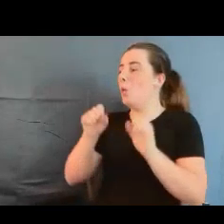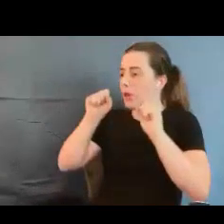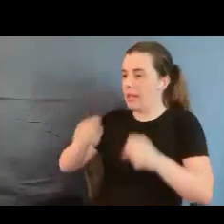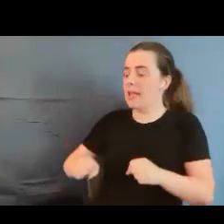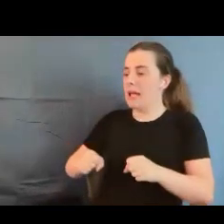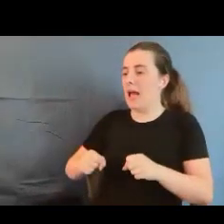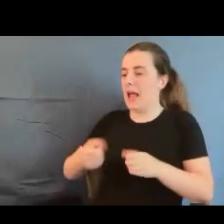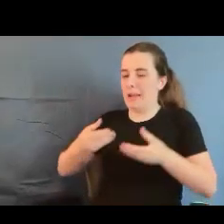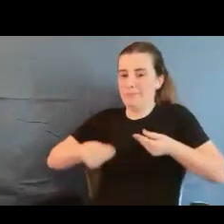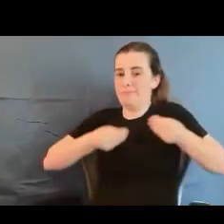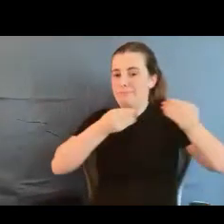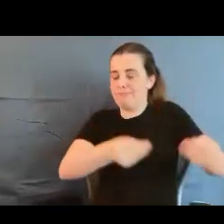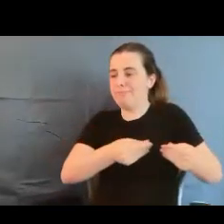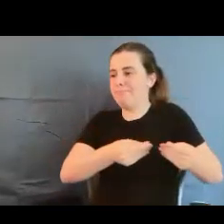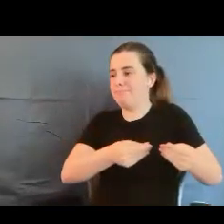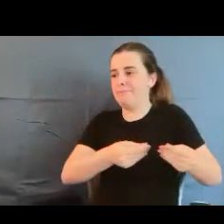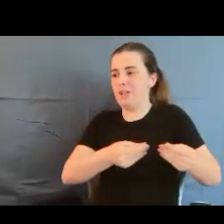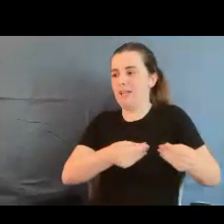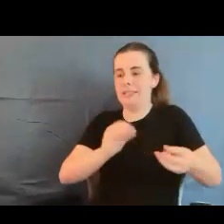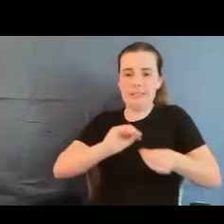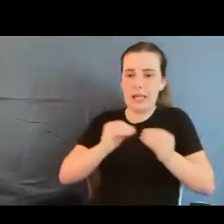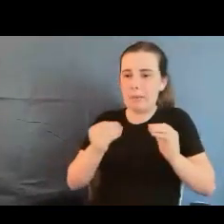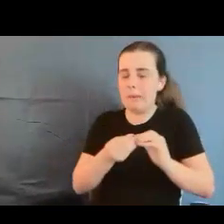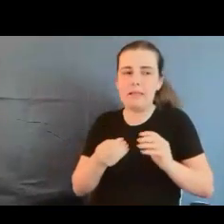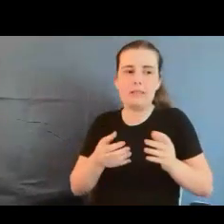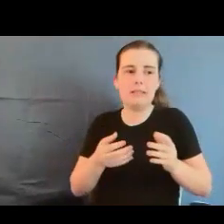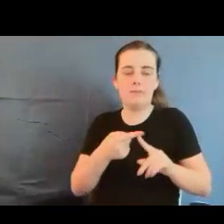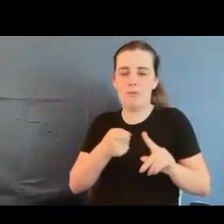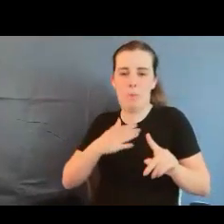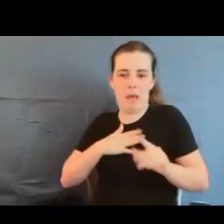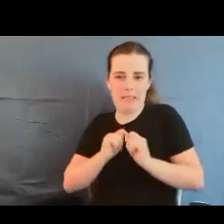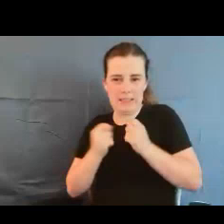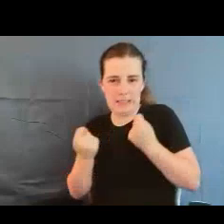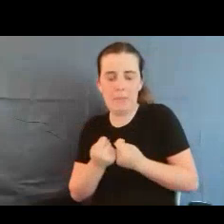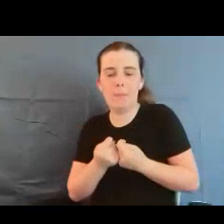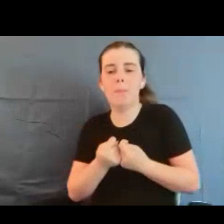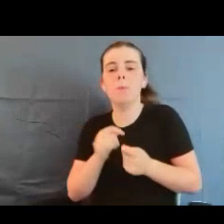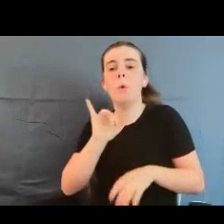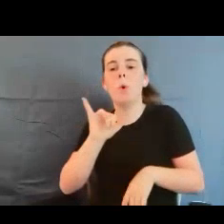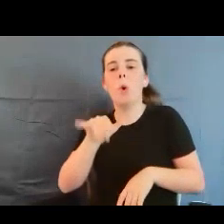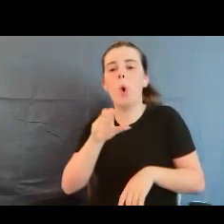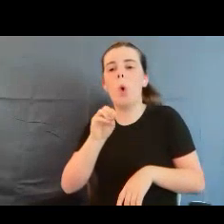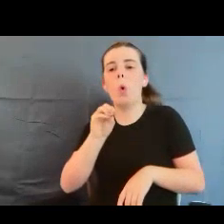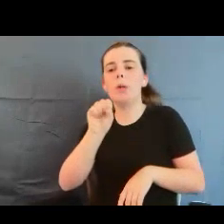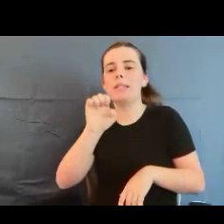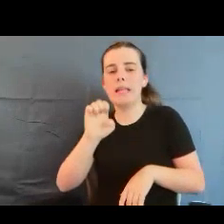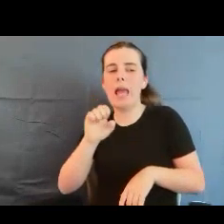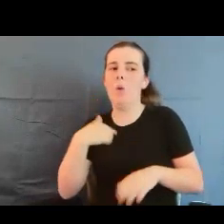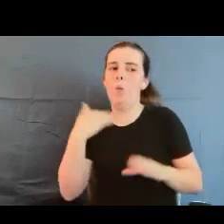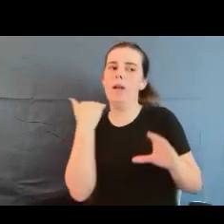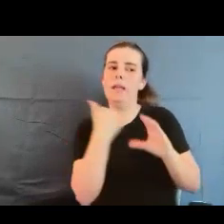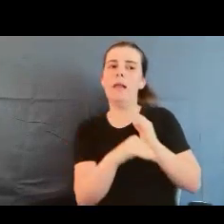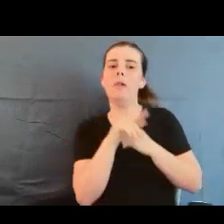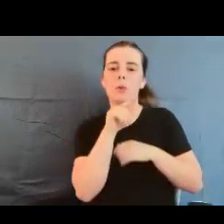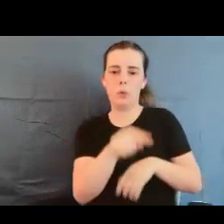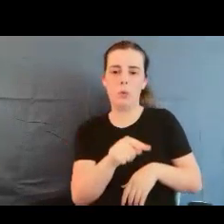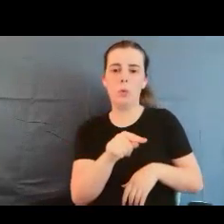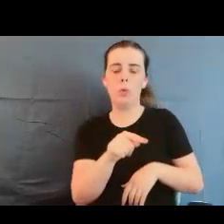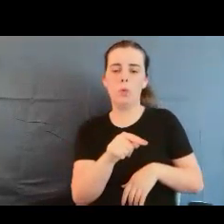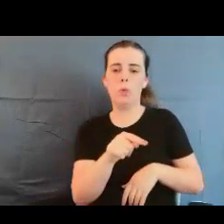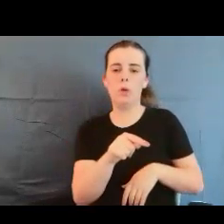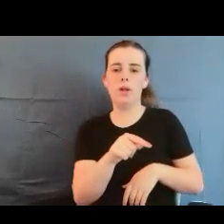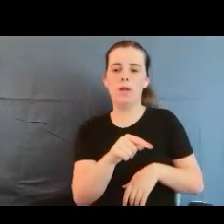that from the operate ops team. So, Jose, if you want to, I will email you. I